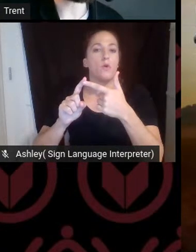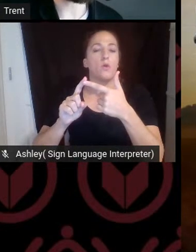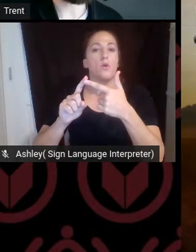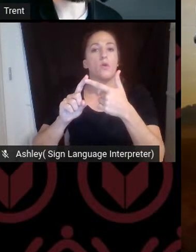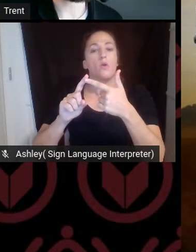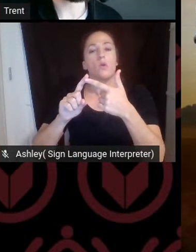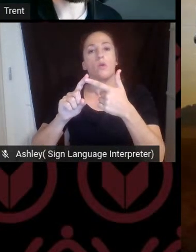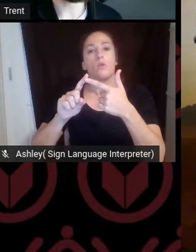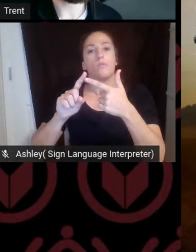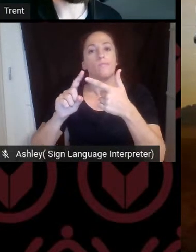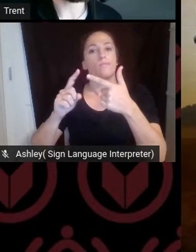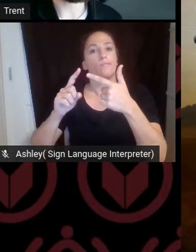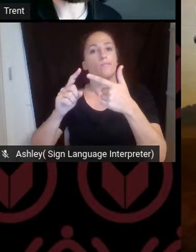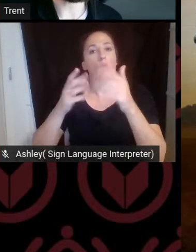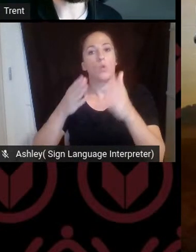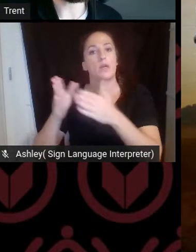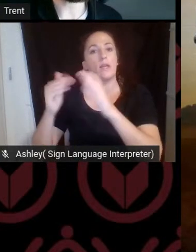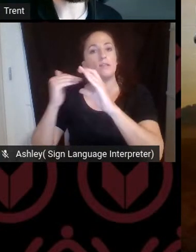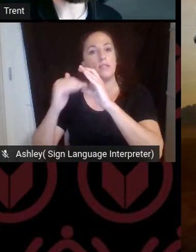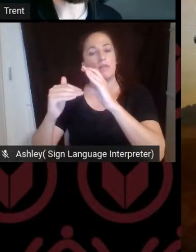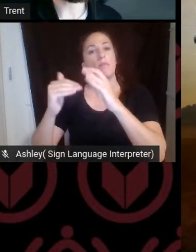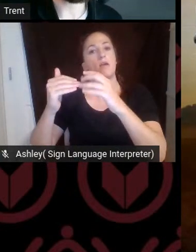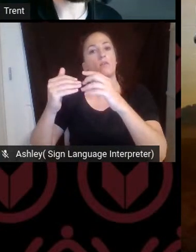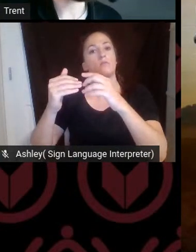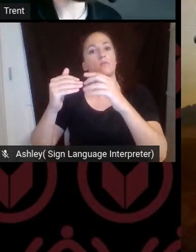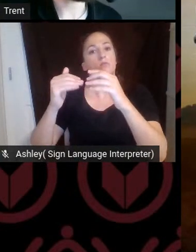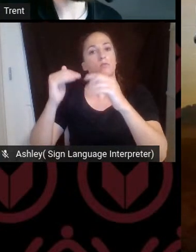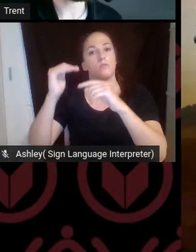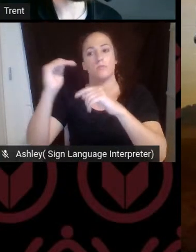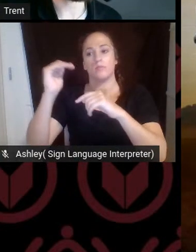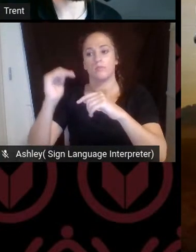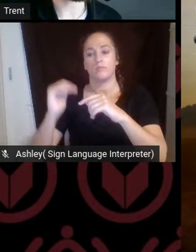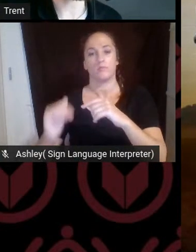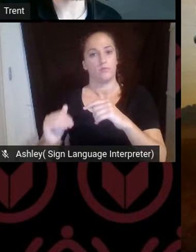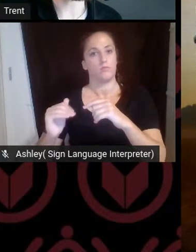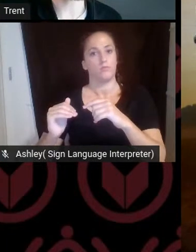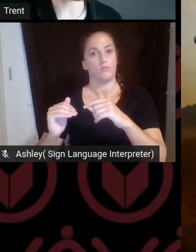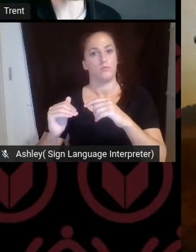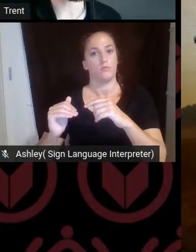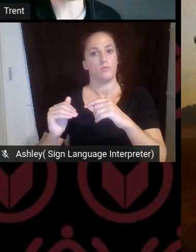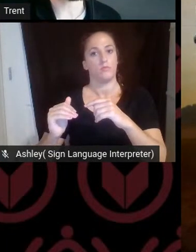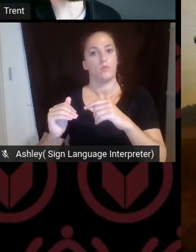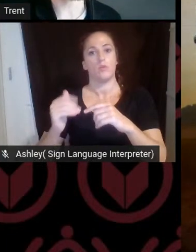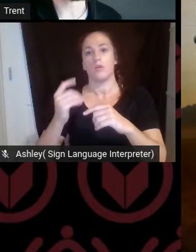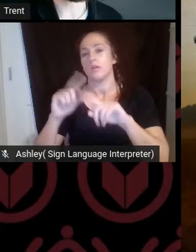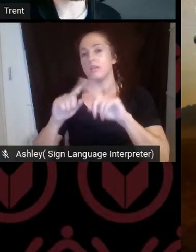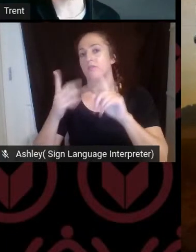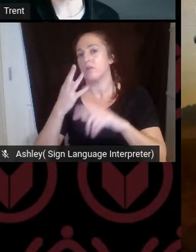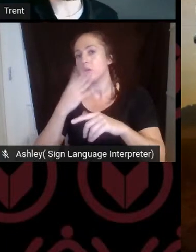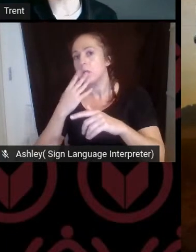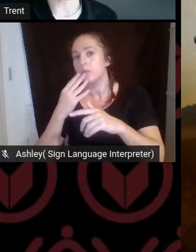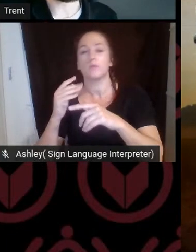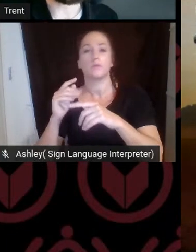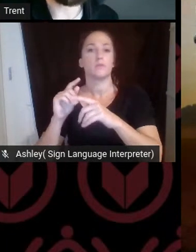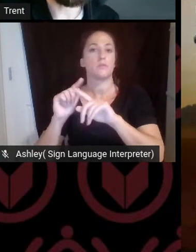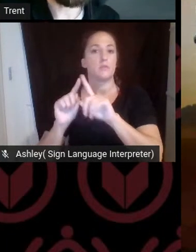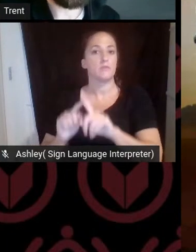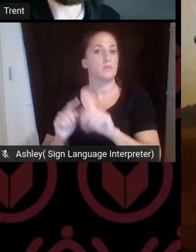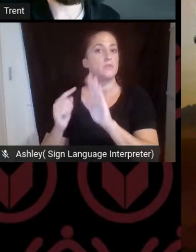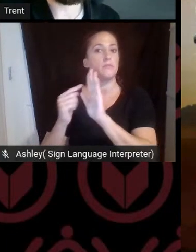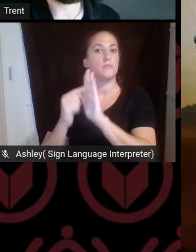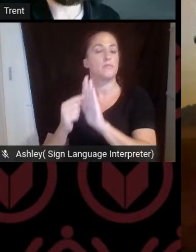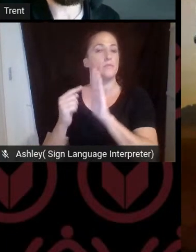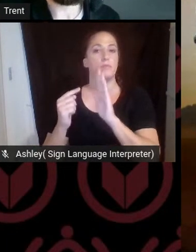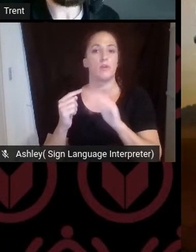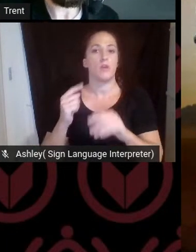of display options that you can use to get something set up that works best for your productivity